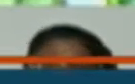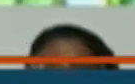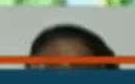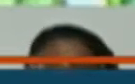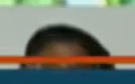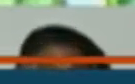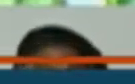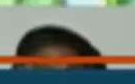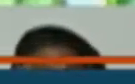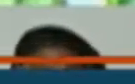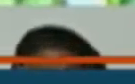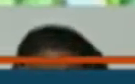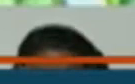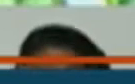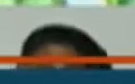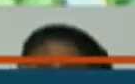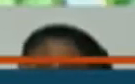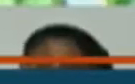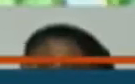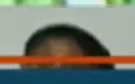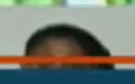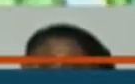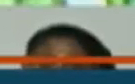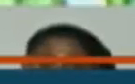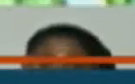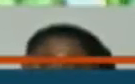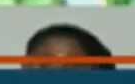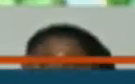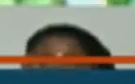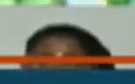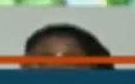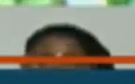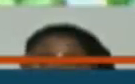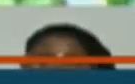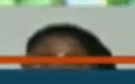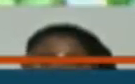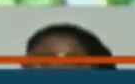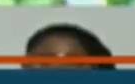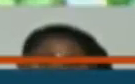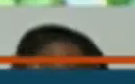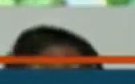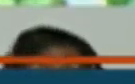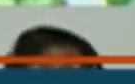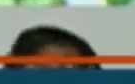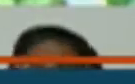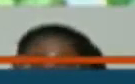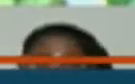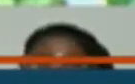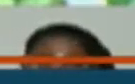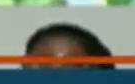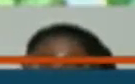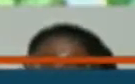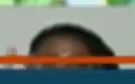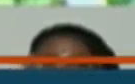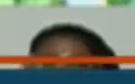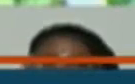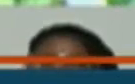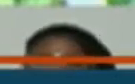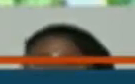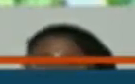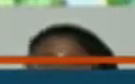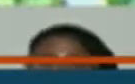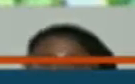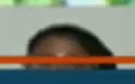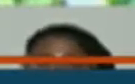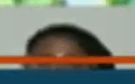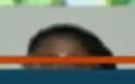$590 million in a year, and that they did the audit and only 2% had been invested